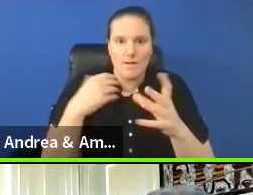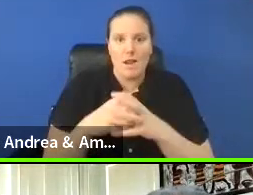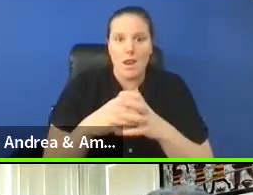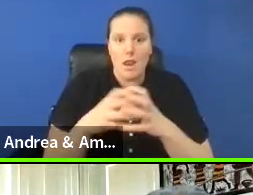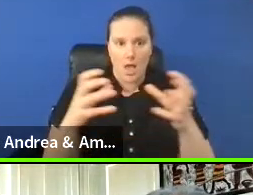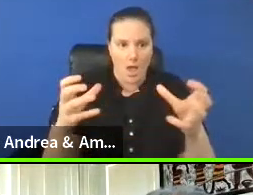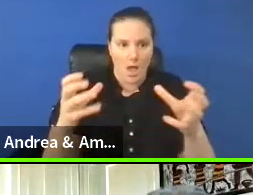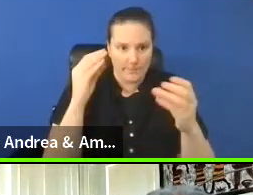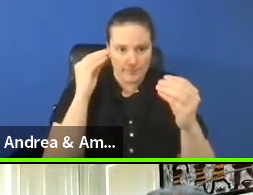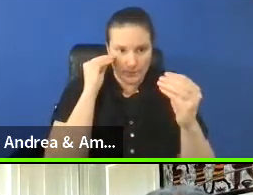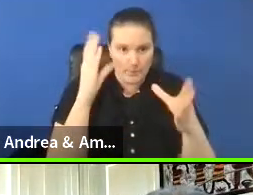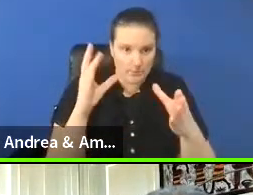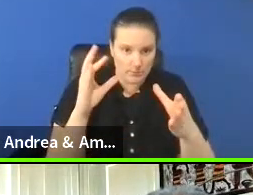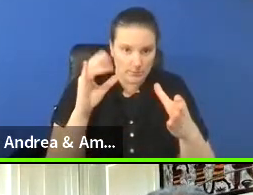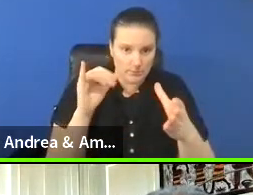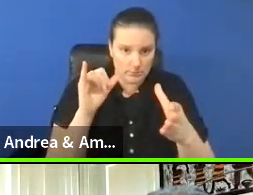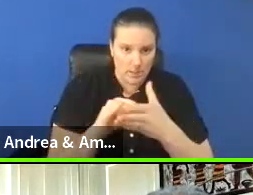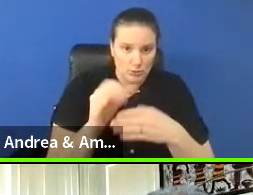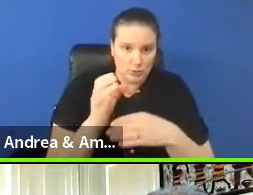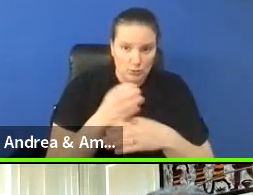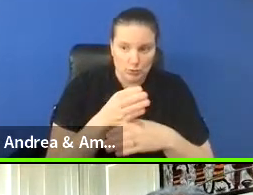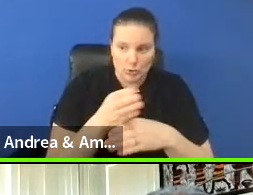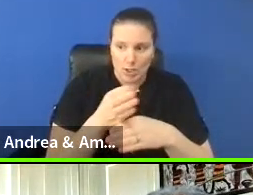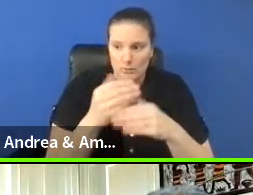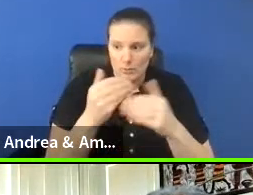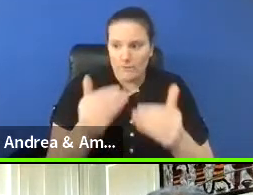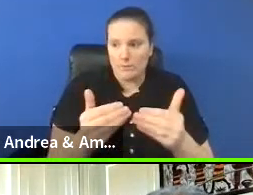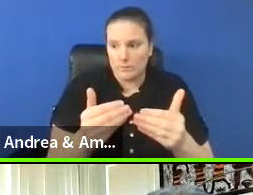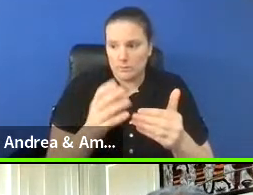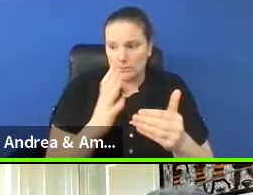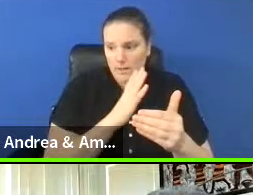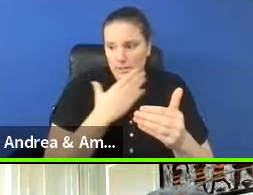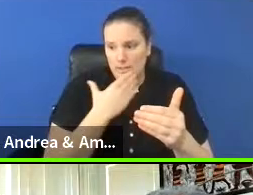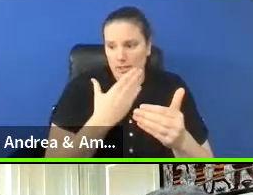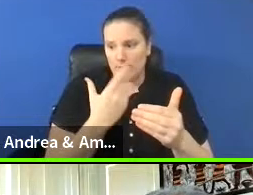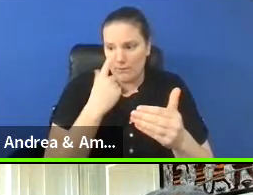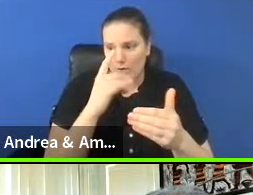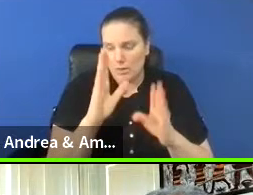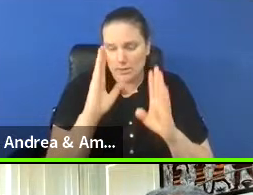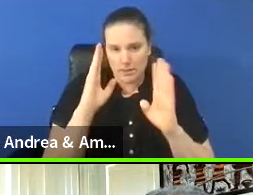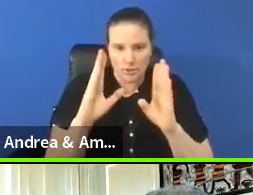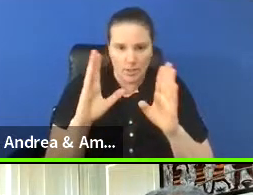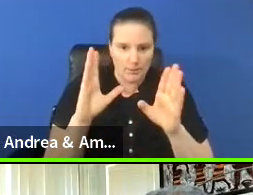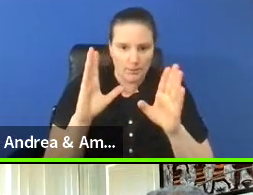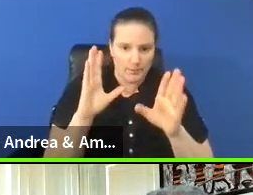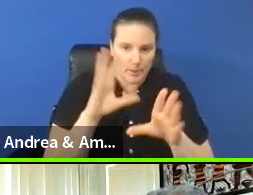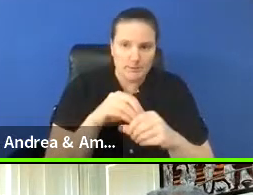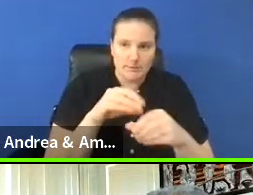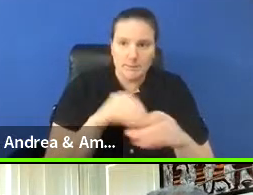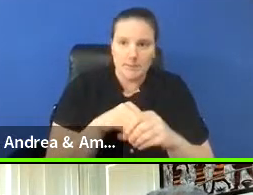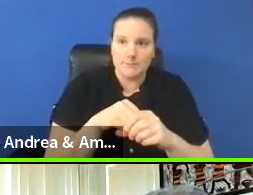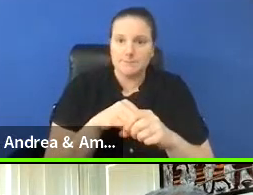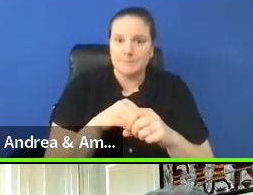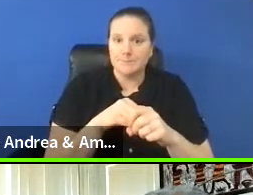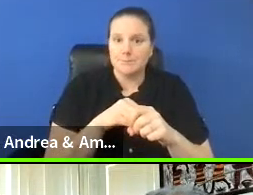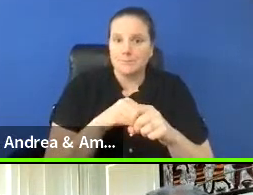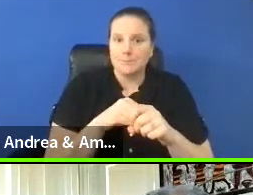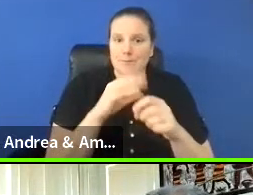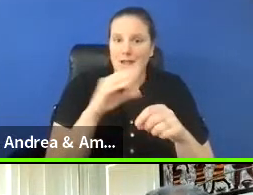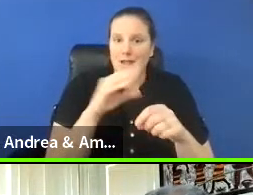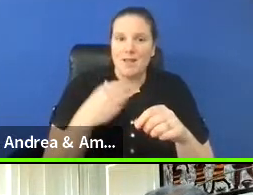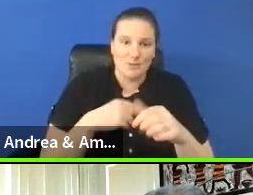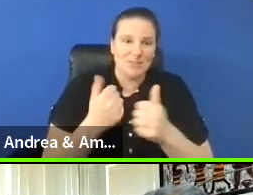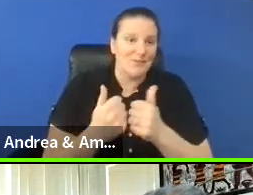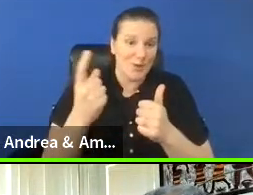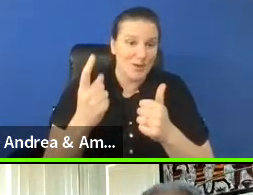of information to share and bring forward. So thank you for your attention and participation. And I wish everyone